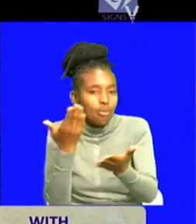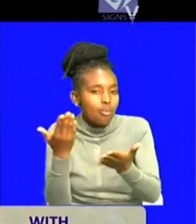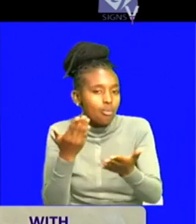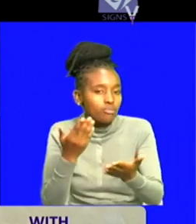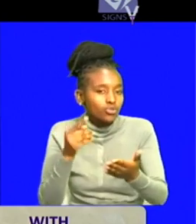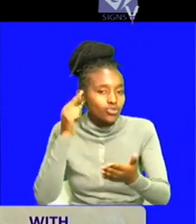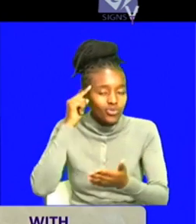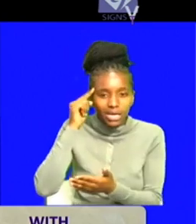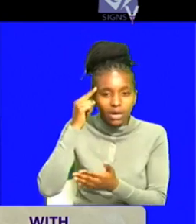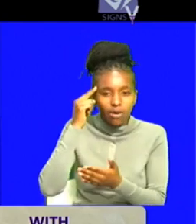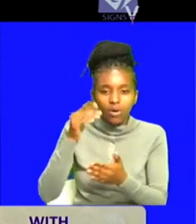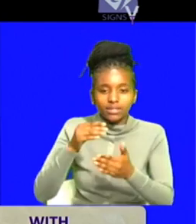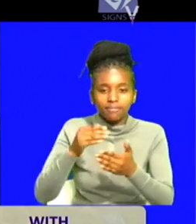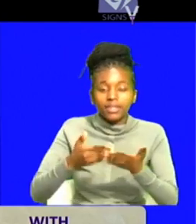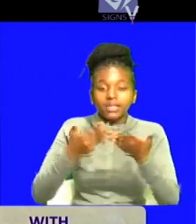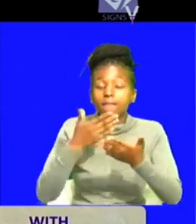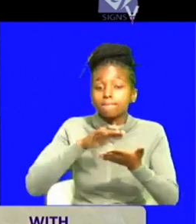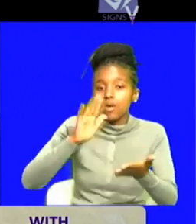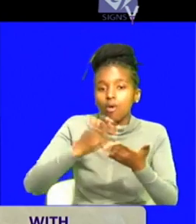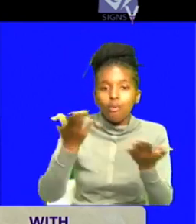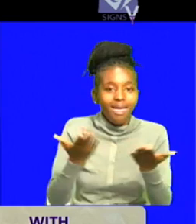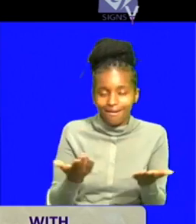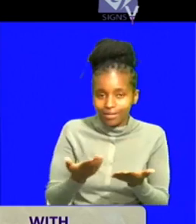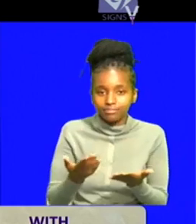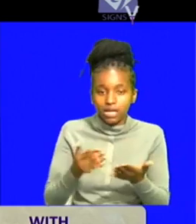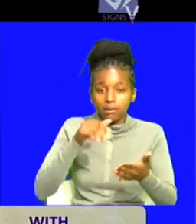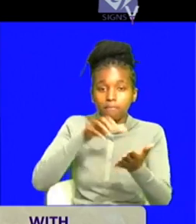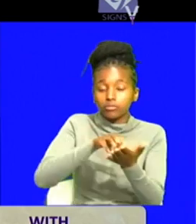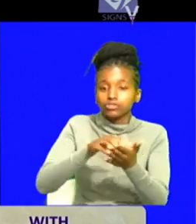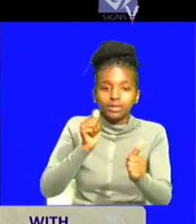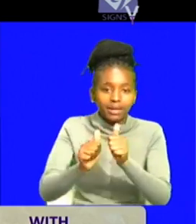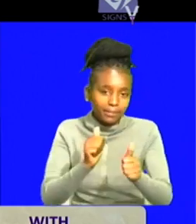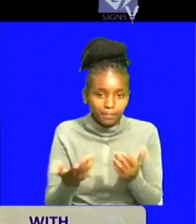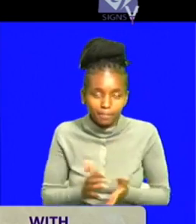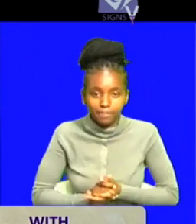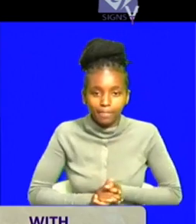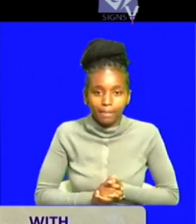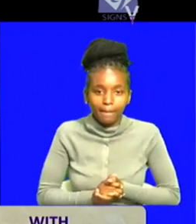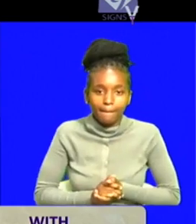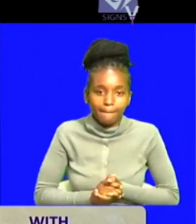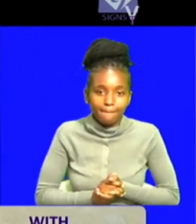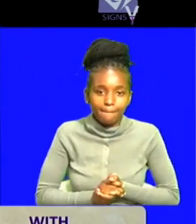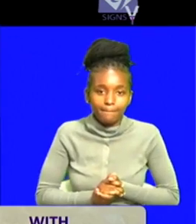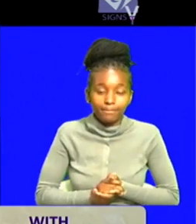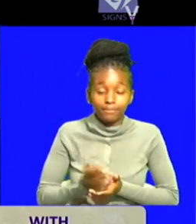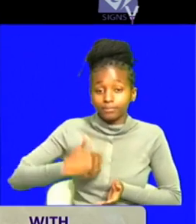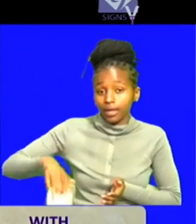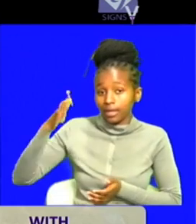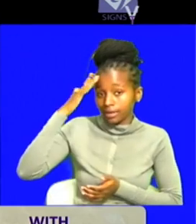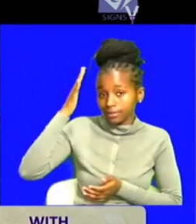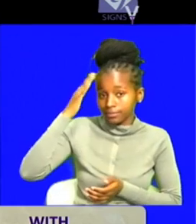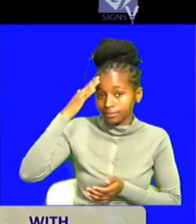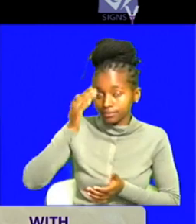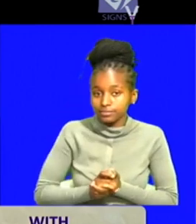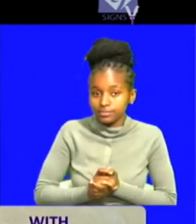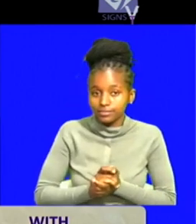know, apply more tactical awareness against you know, a team like Kakamega Homeboyz. Personally, I